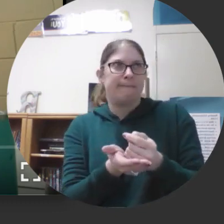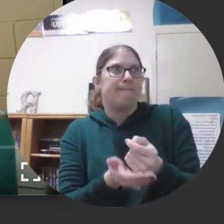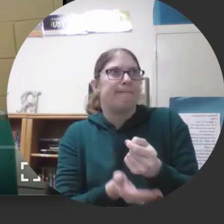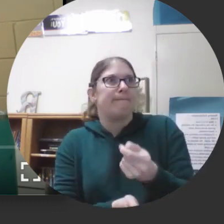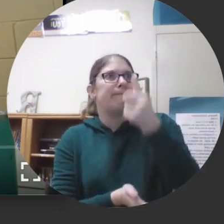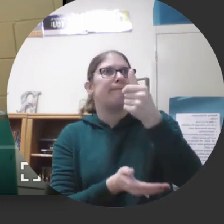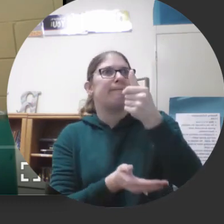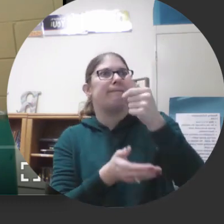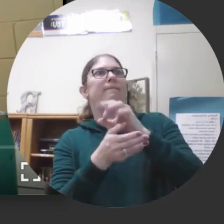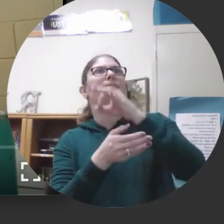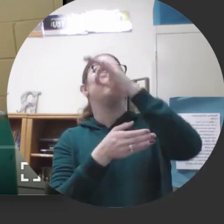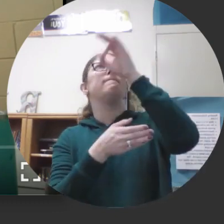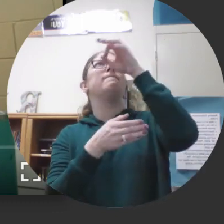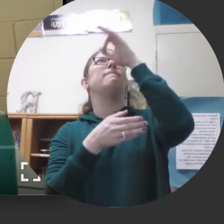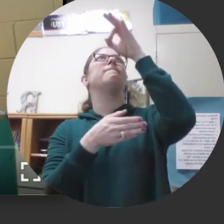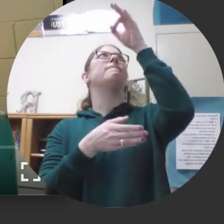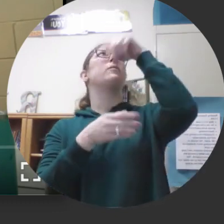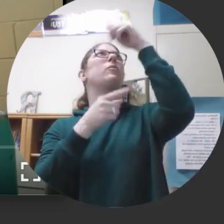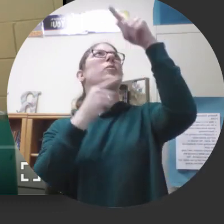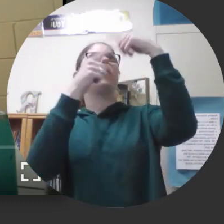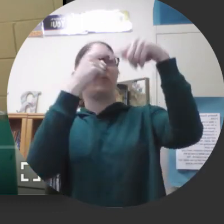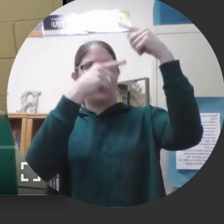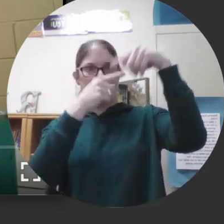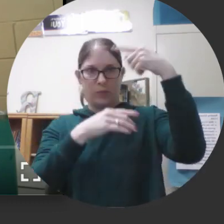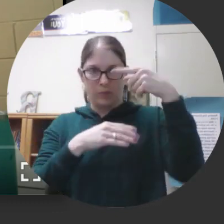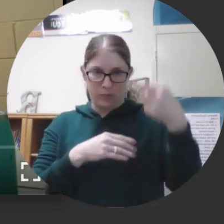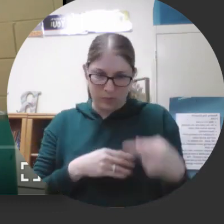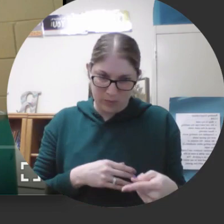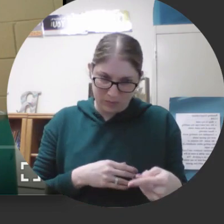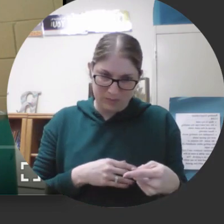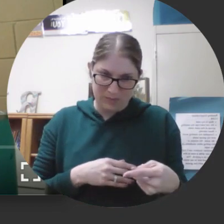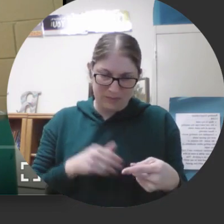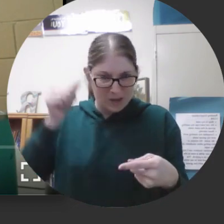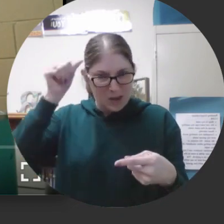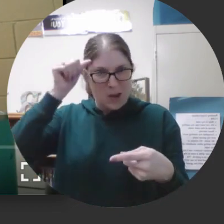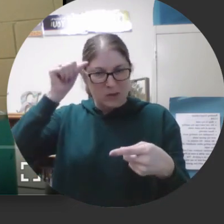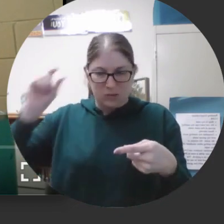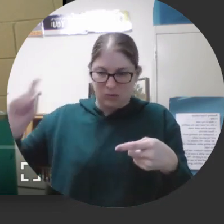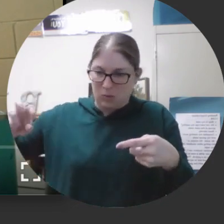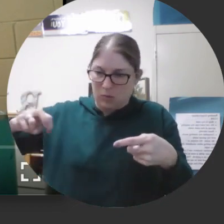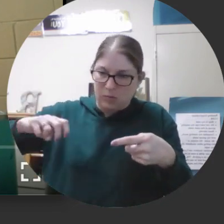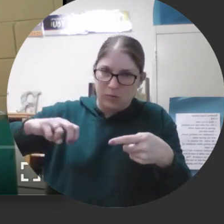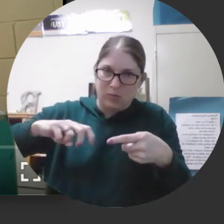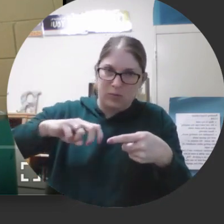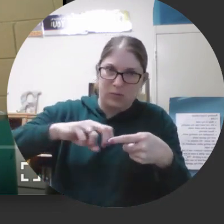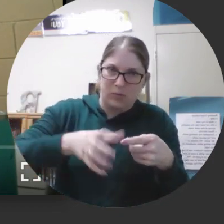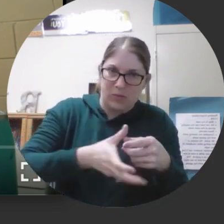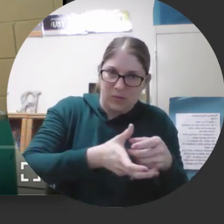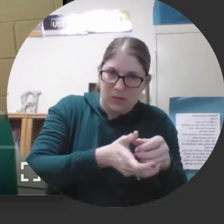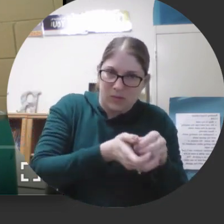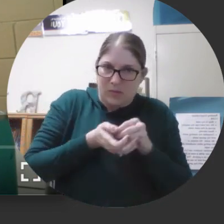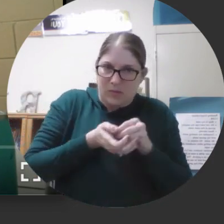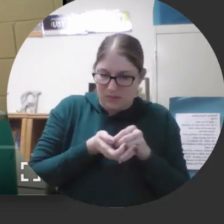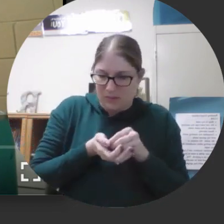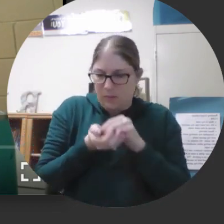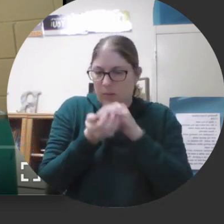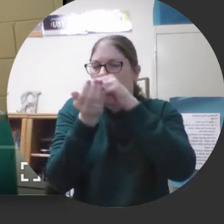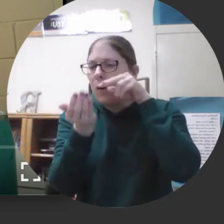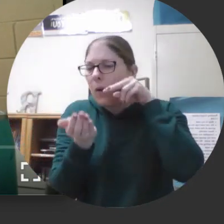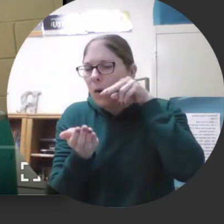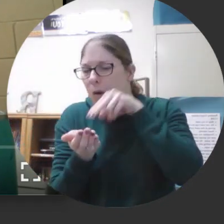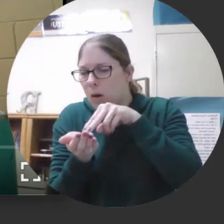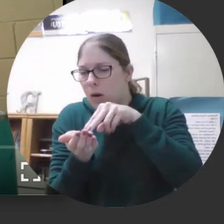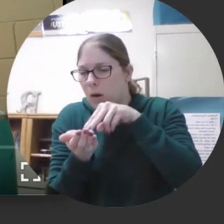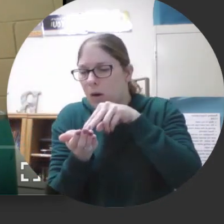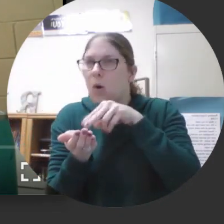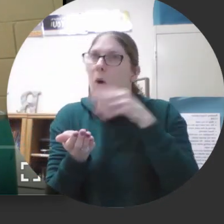bathtub. Angus, the smallest, crawled on his tummy to retrieve it. "What is it?" asked Kirsty. "It's a